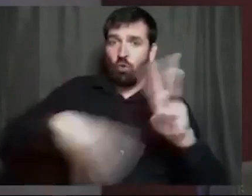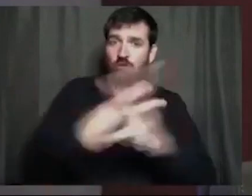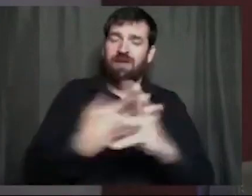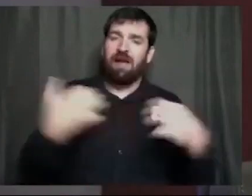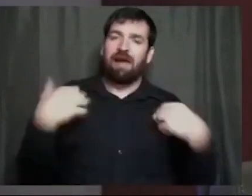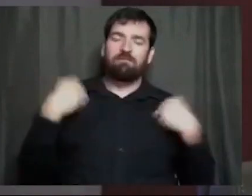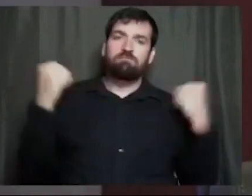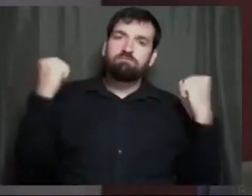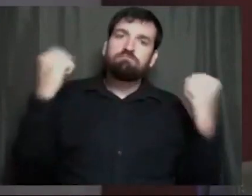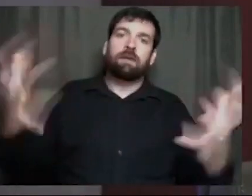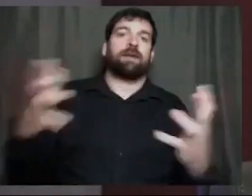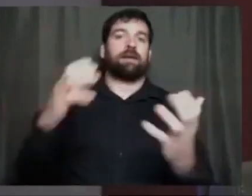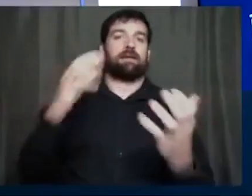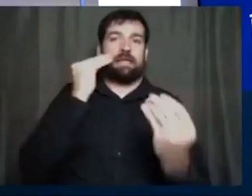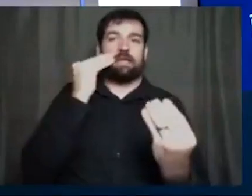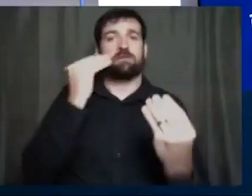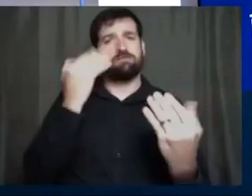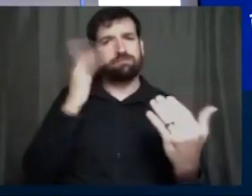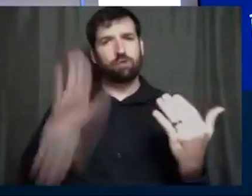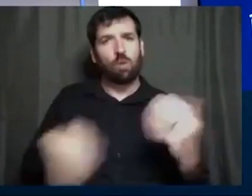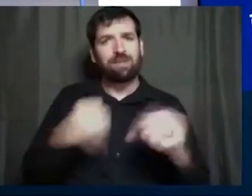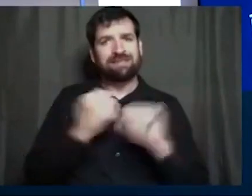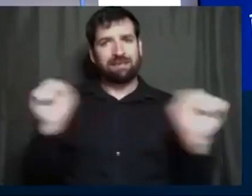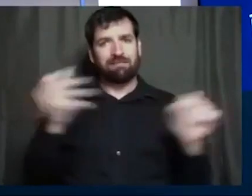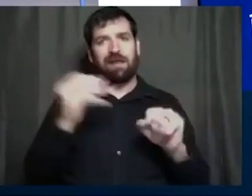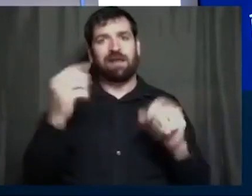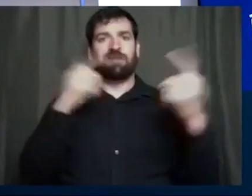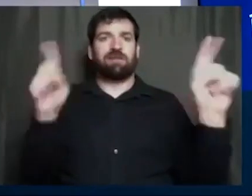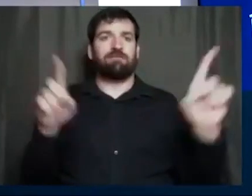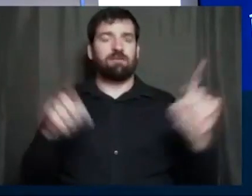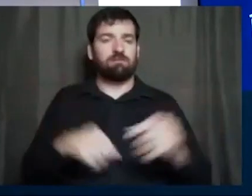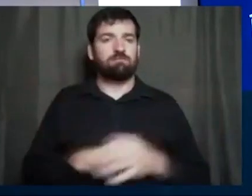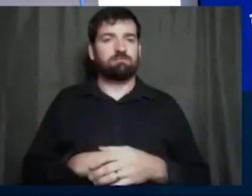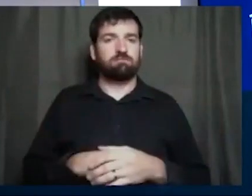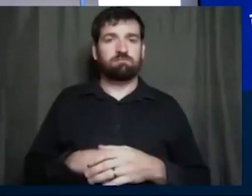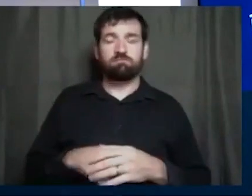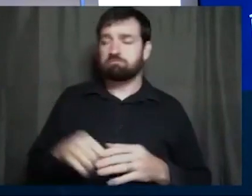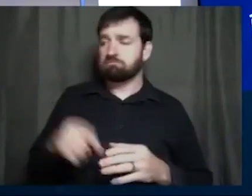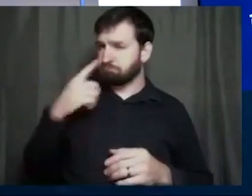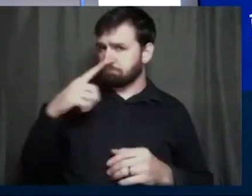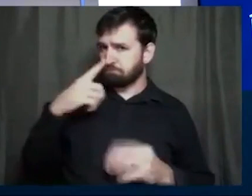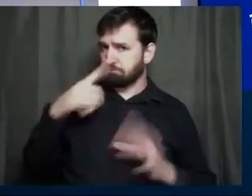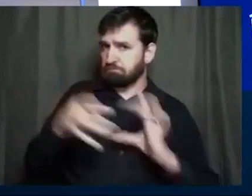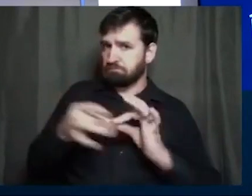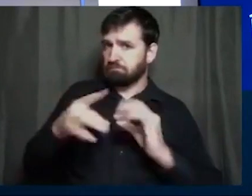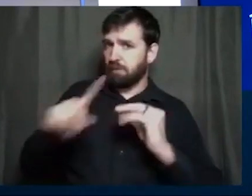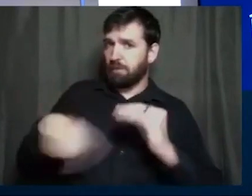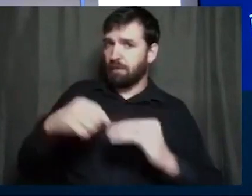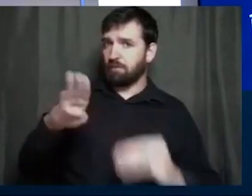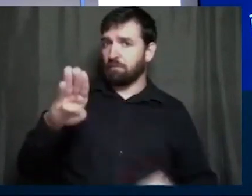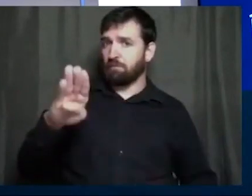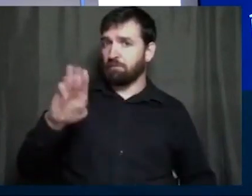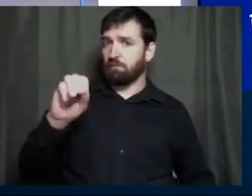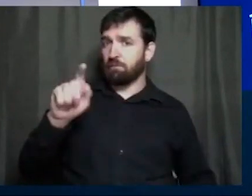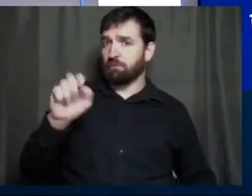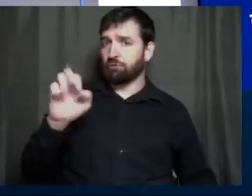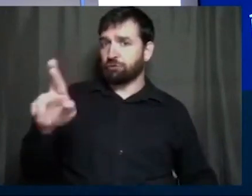it's effective. Chad wants to know if you can comment on the boosters. Where are we at? What people should be keeping in